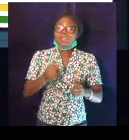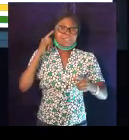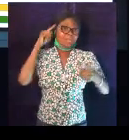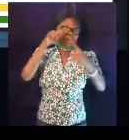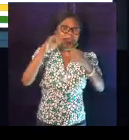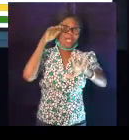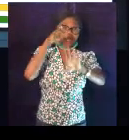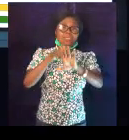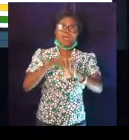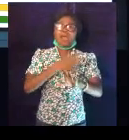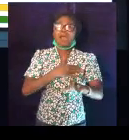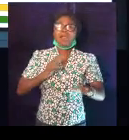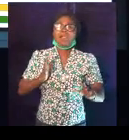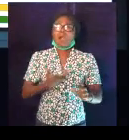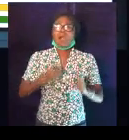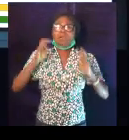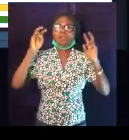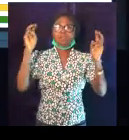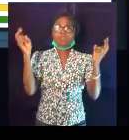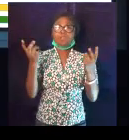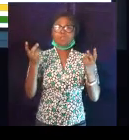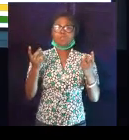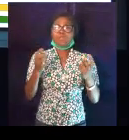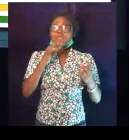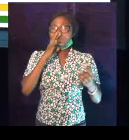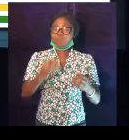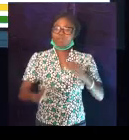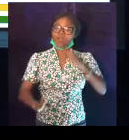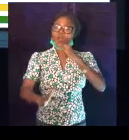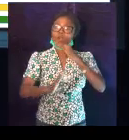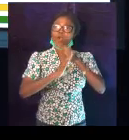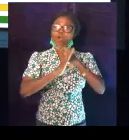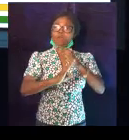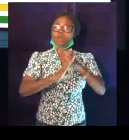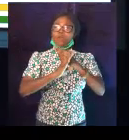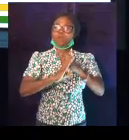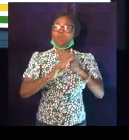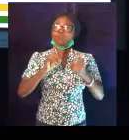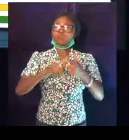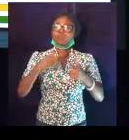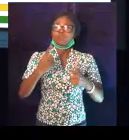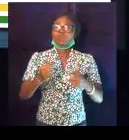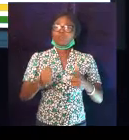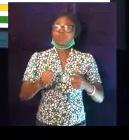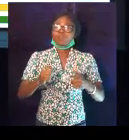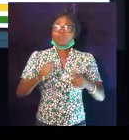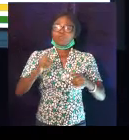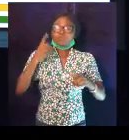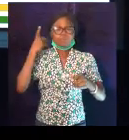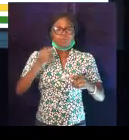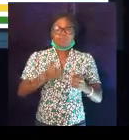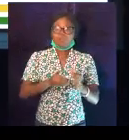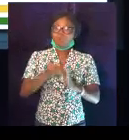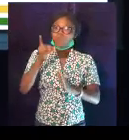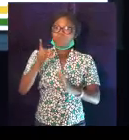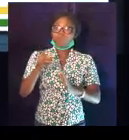us to our today's topic. Our today's topic is obstacles to youth development. Say the topic after